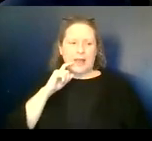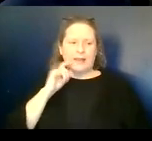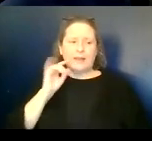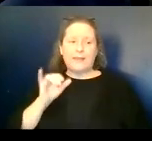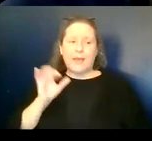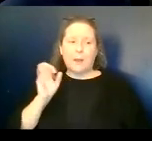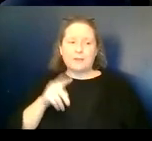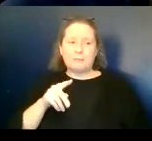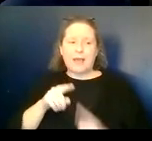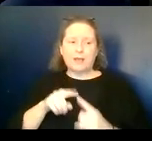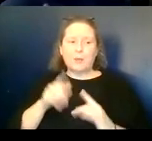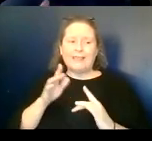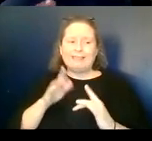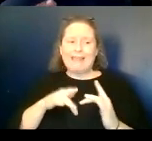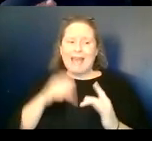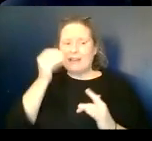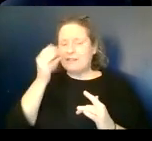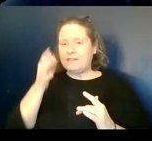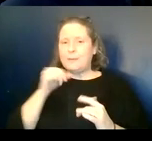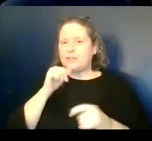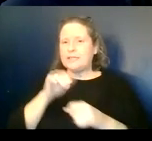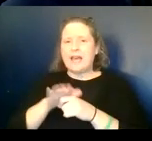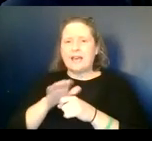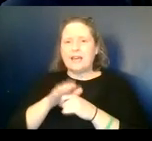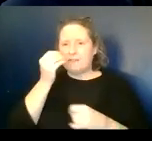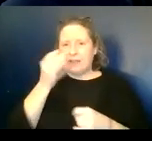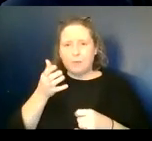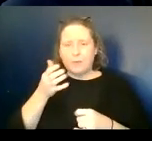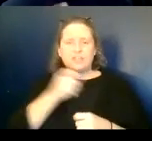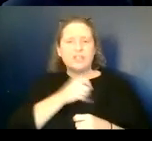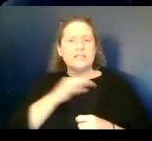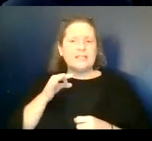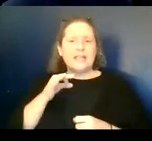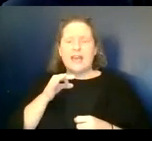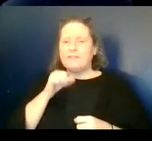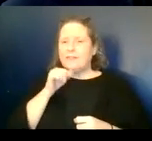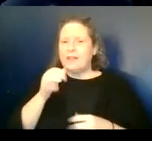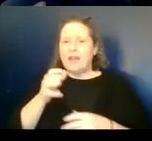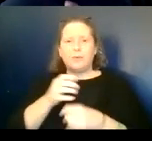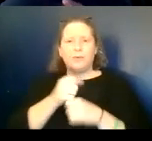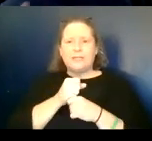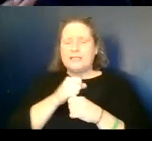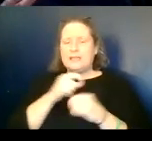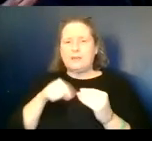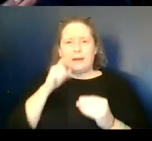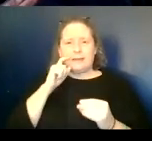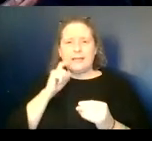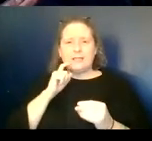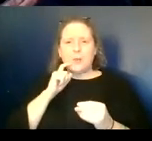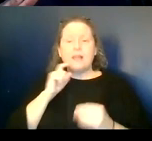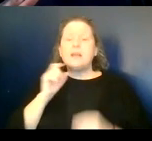of information that the staff may have received about sexuality, or maybe